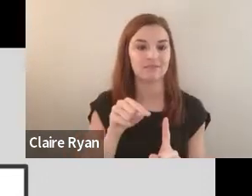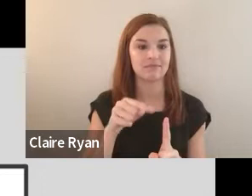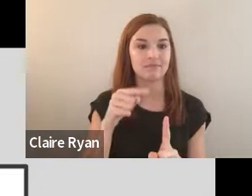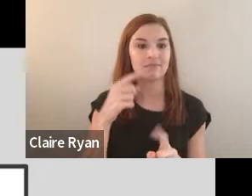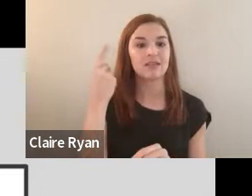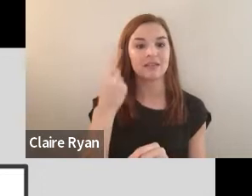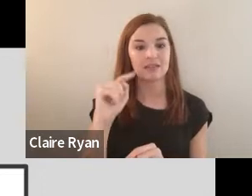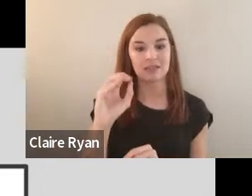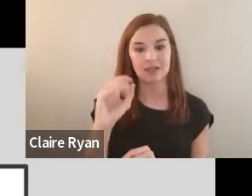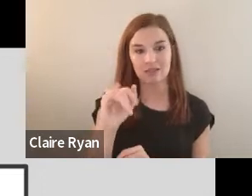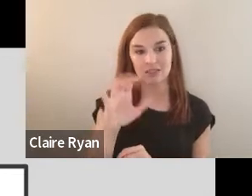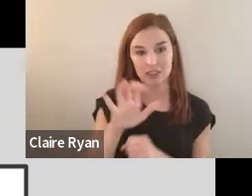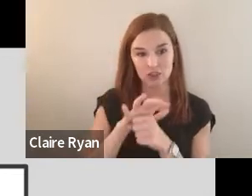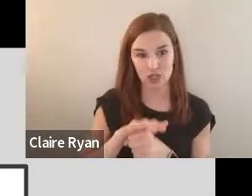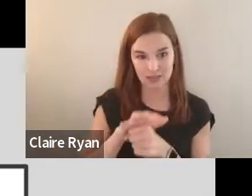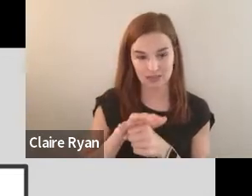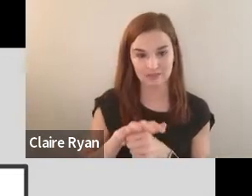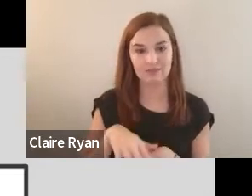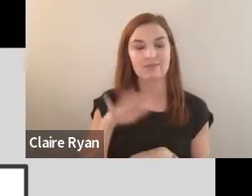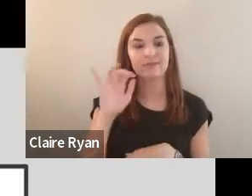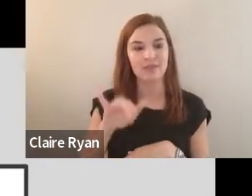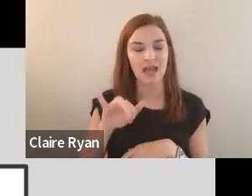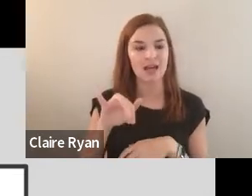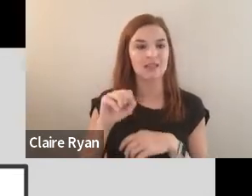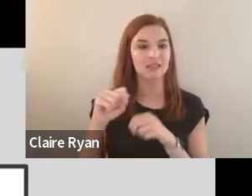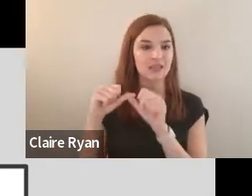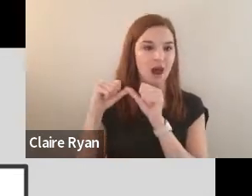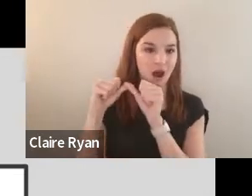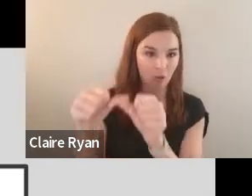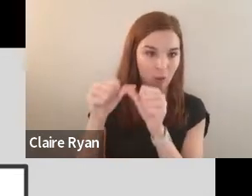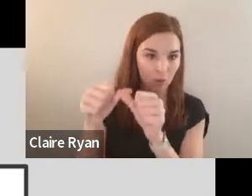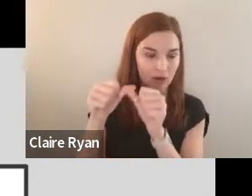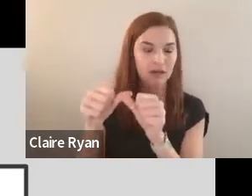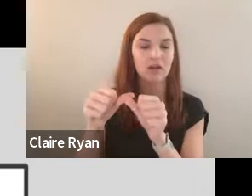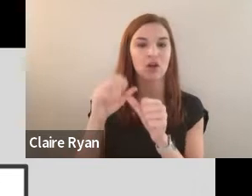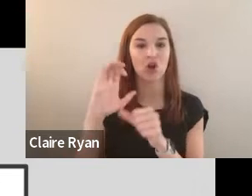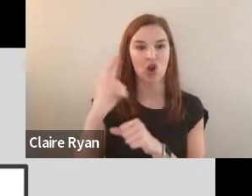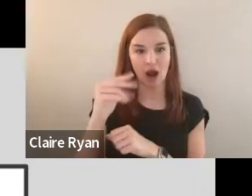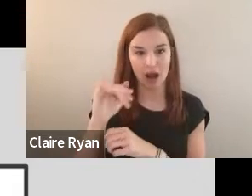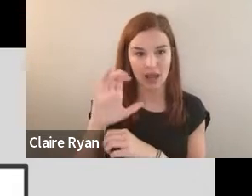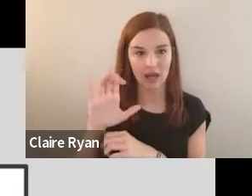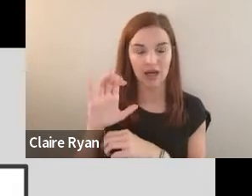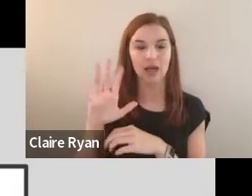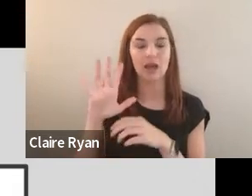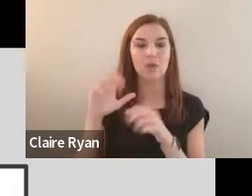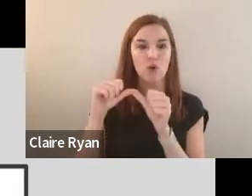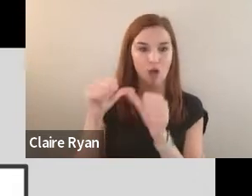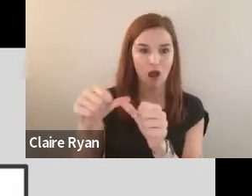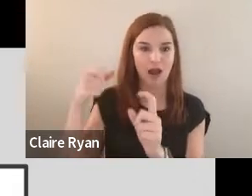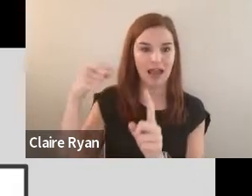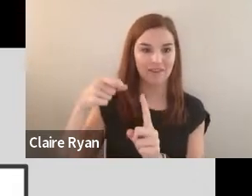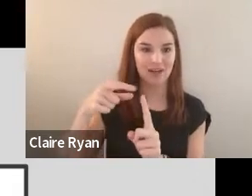tolerable. Now, the last level of stress is one that is called toxic stress. And that's something that is